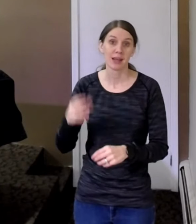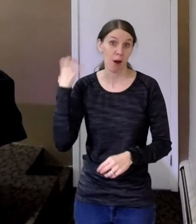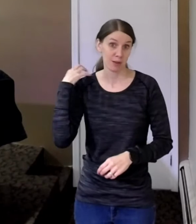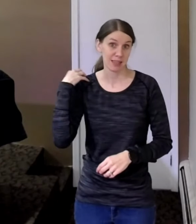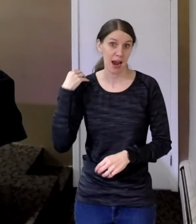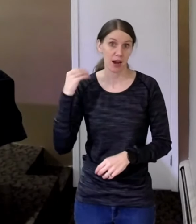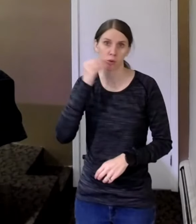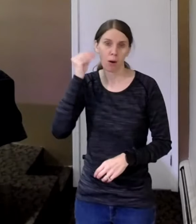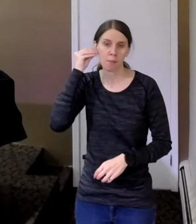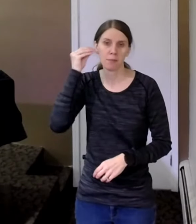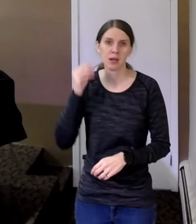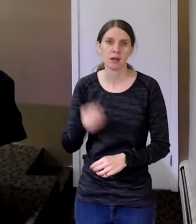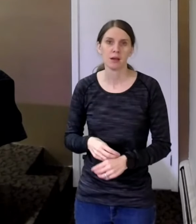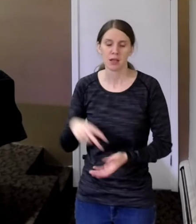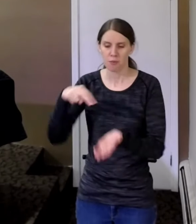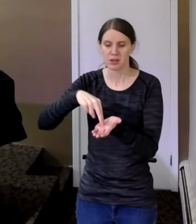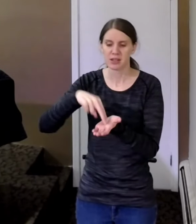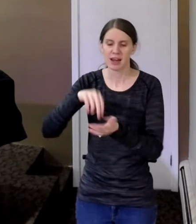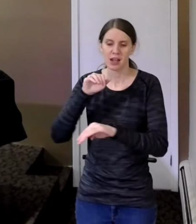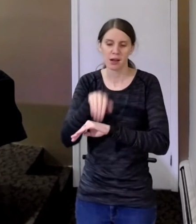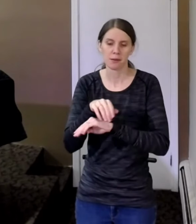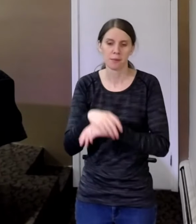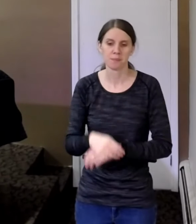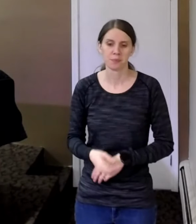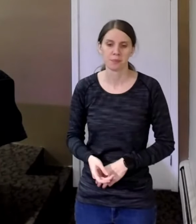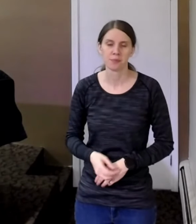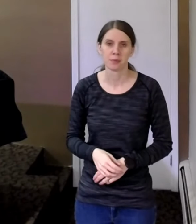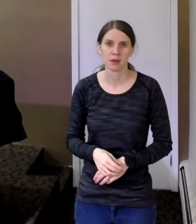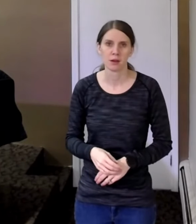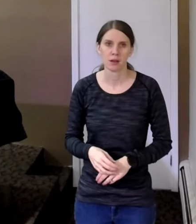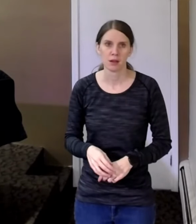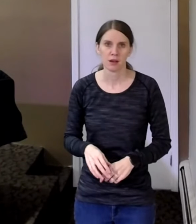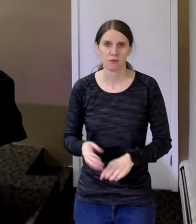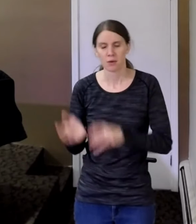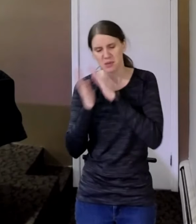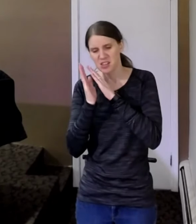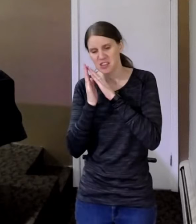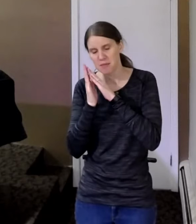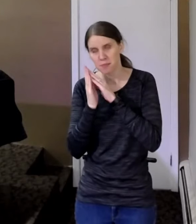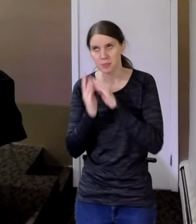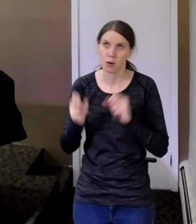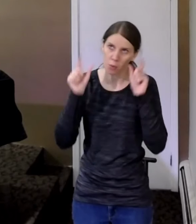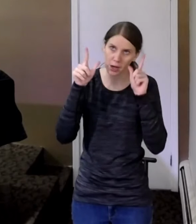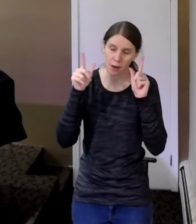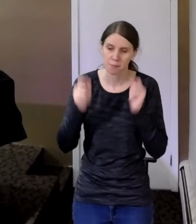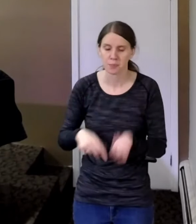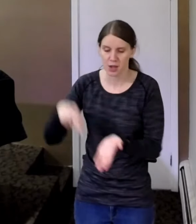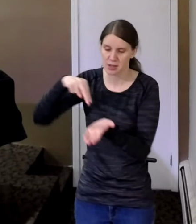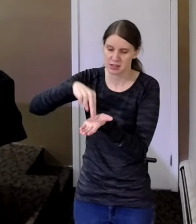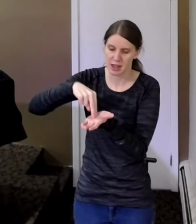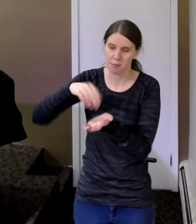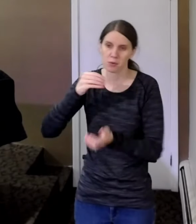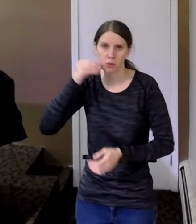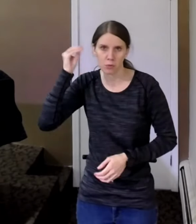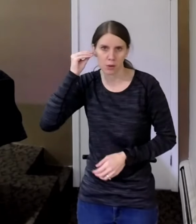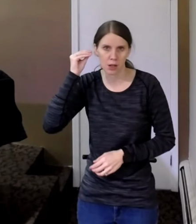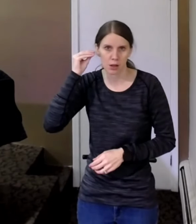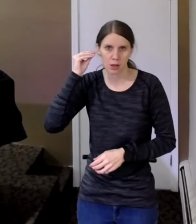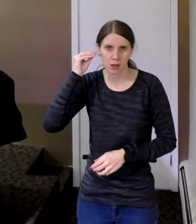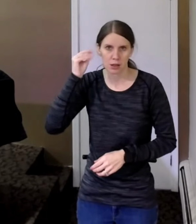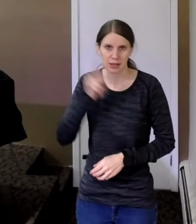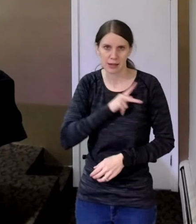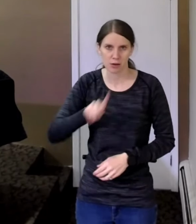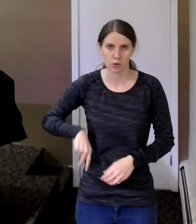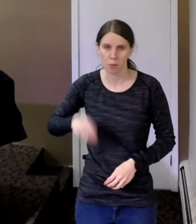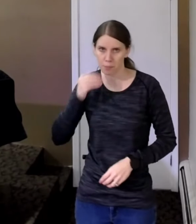And it came to pass in the eventide that David arose from off his bed and walked up on the roof of the king's house. And from